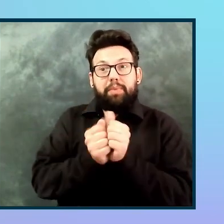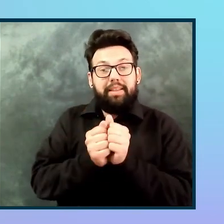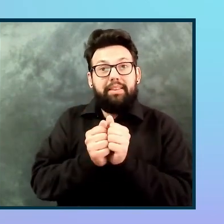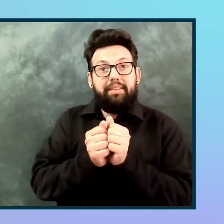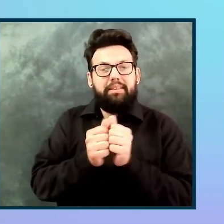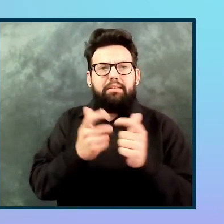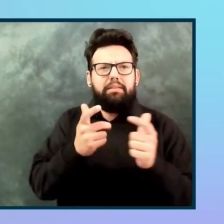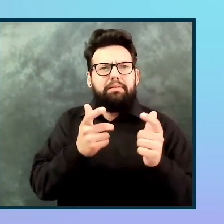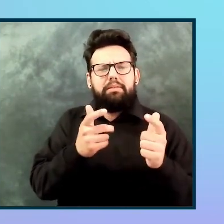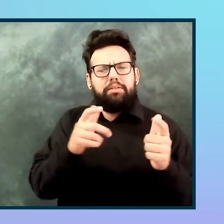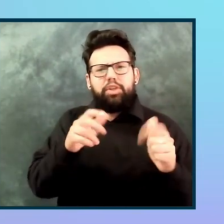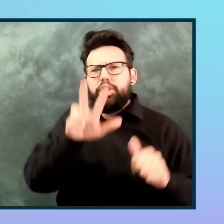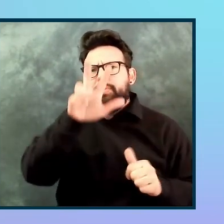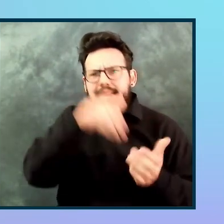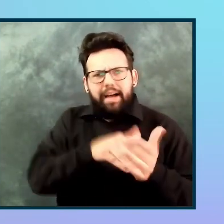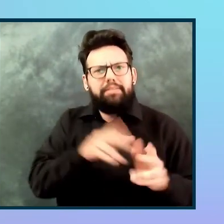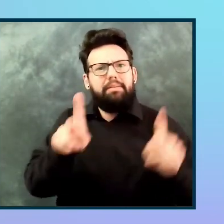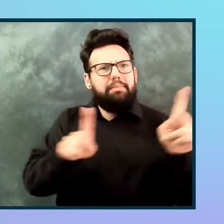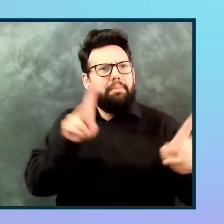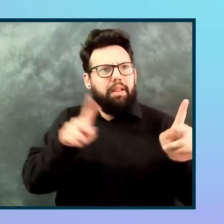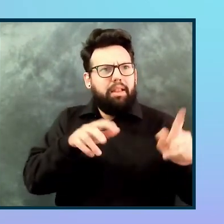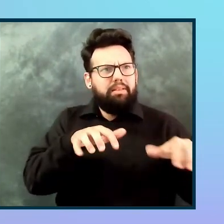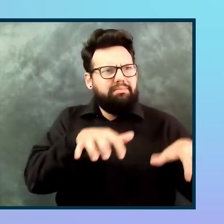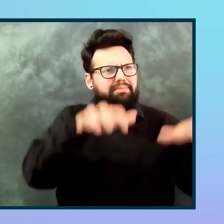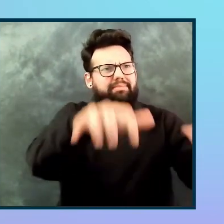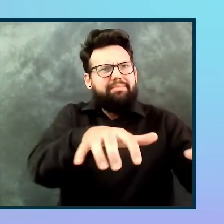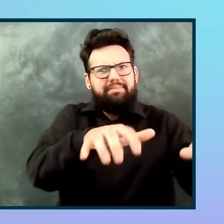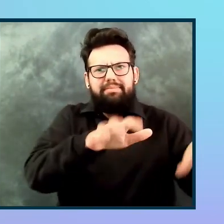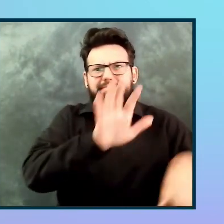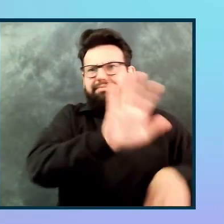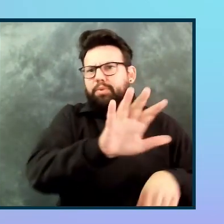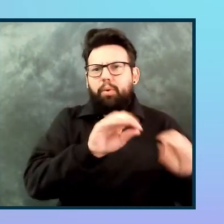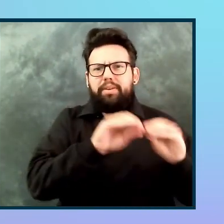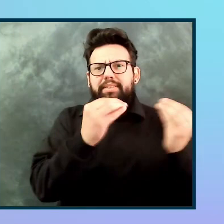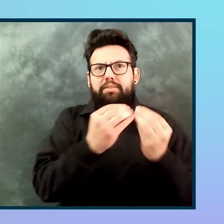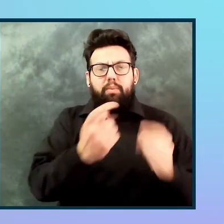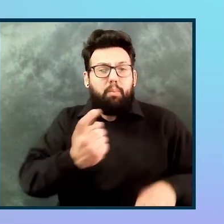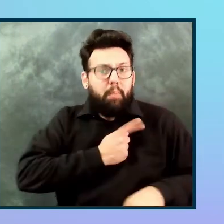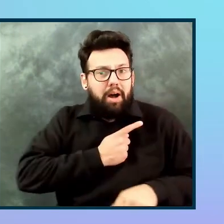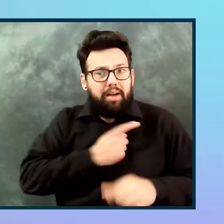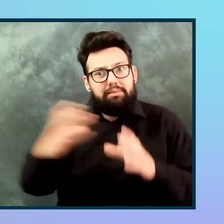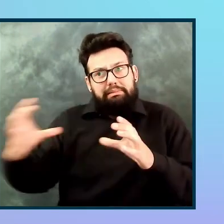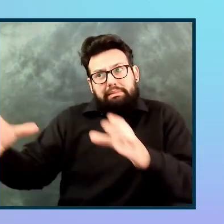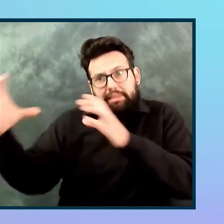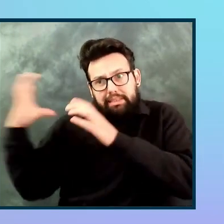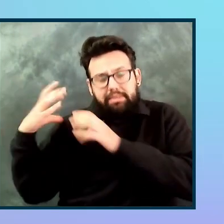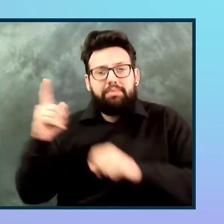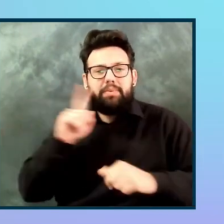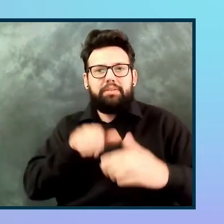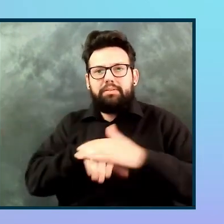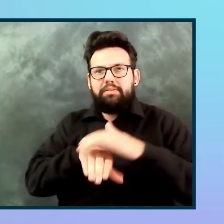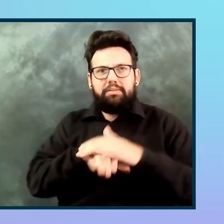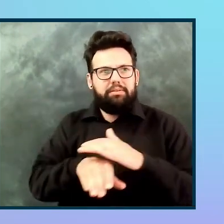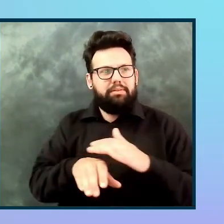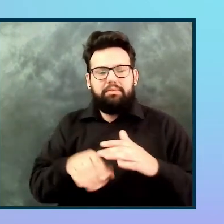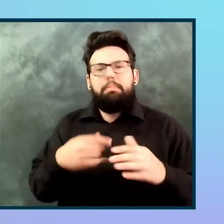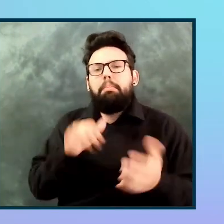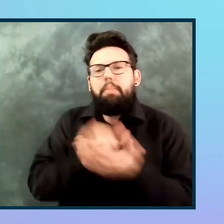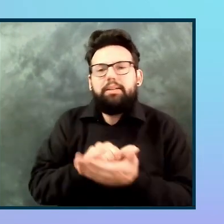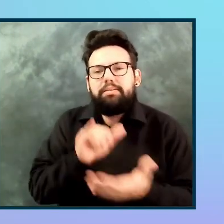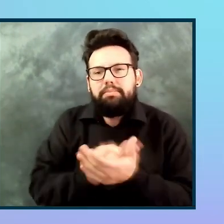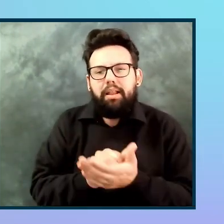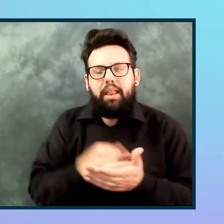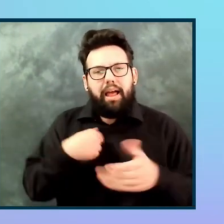one accessibility hire. And so there's literally no way that I can do all the work and I can create all the impact and I can even